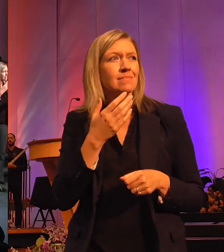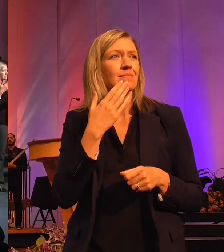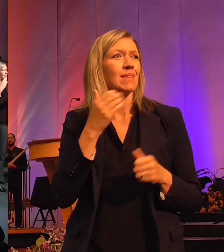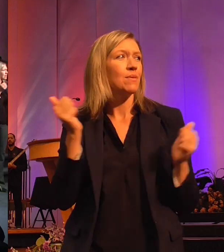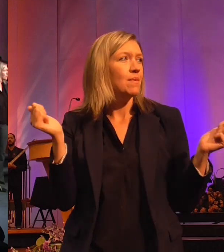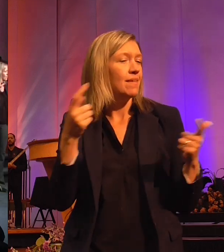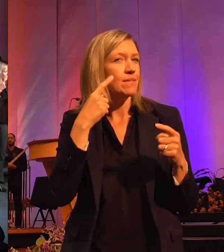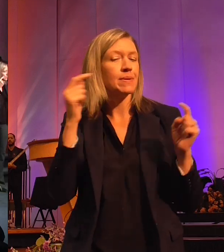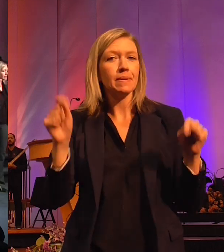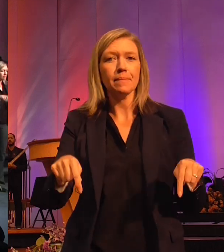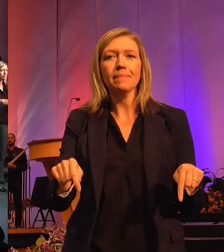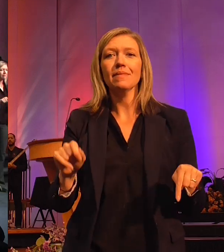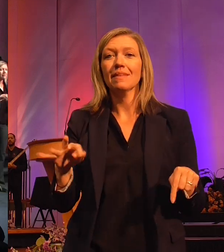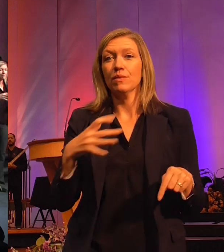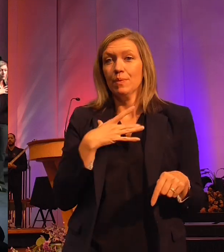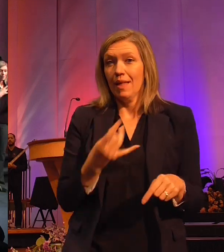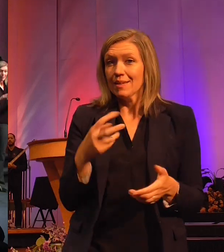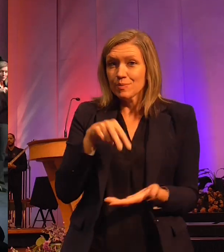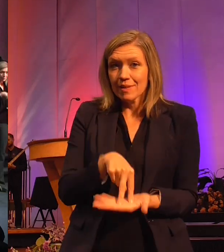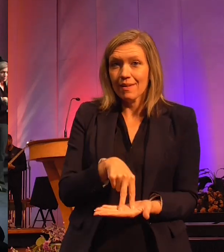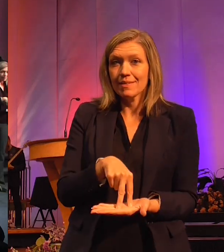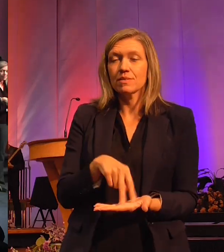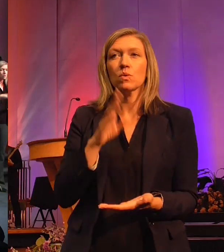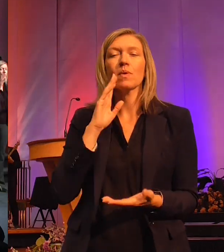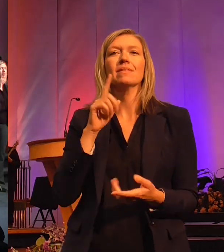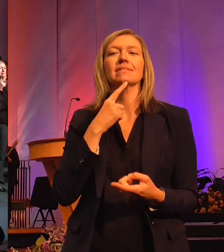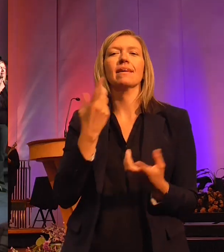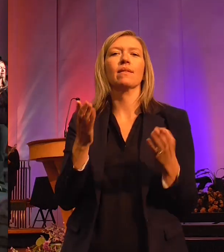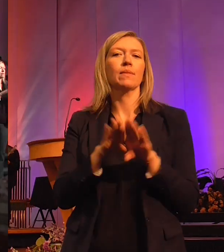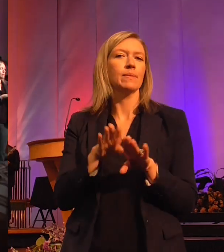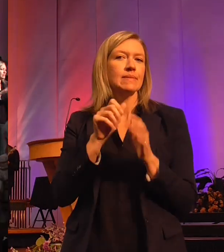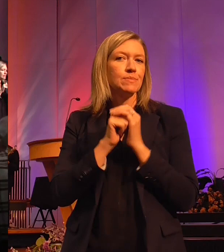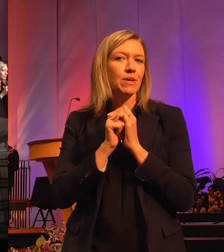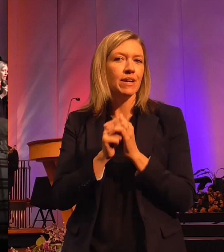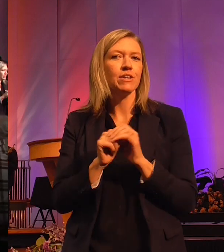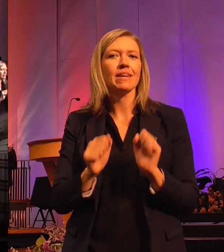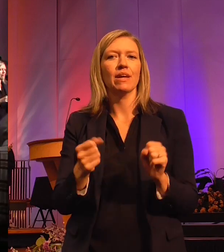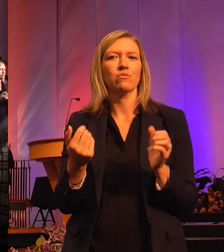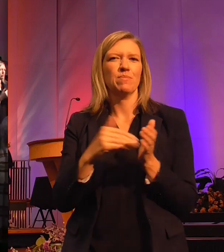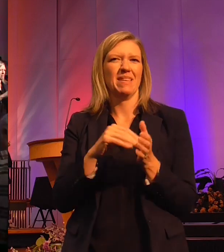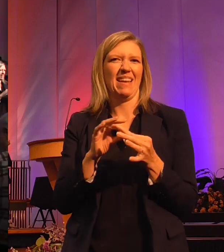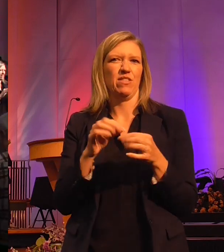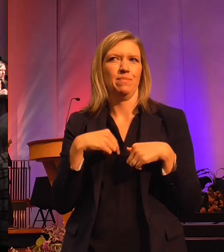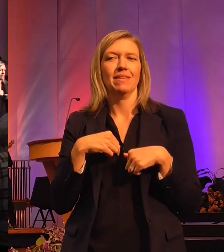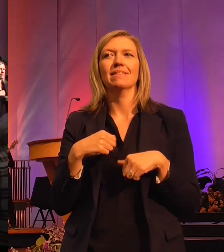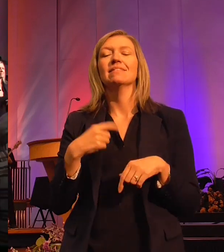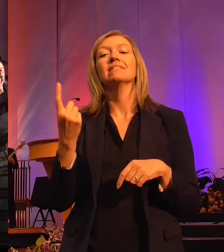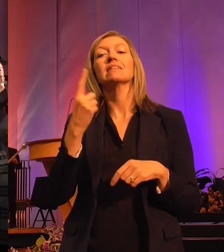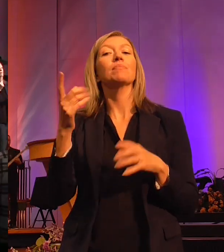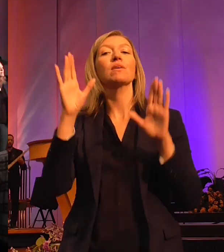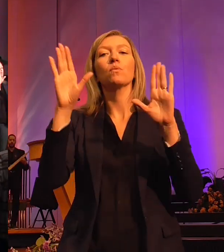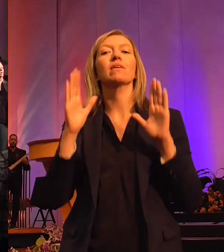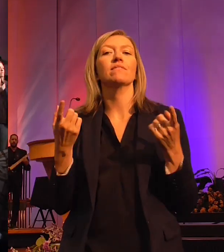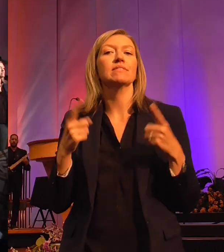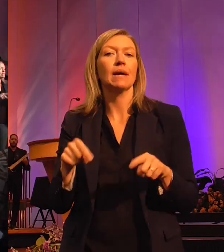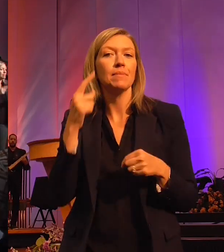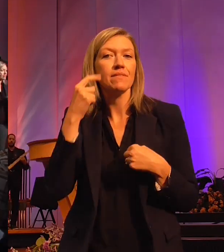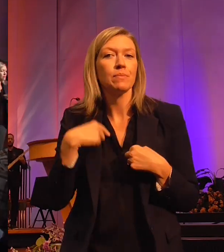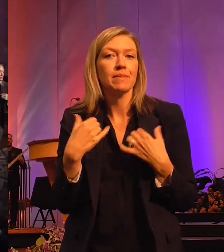being here. If you'd like, stand. We're going to say a benediction, and you can repeat after me. Something wonderful is happening to me right now.